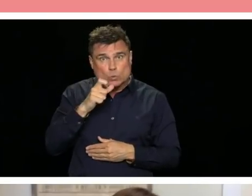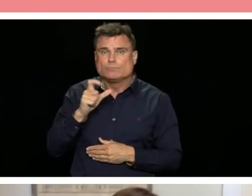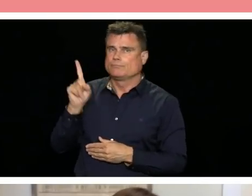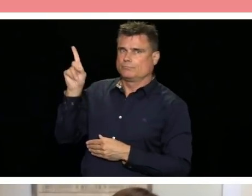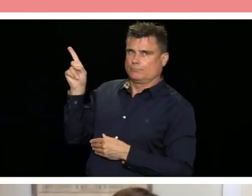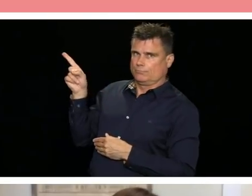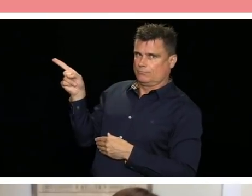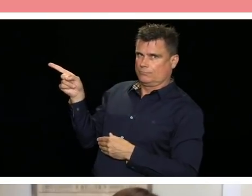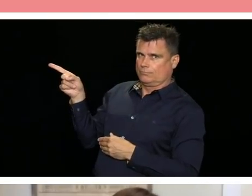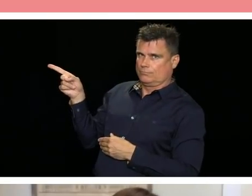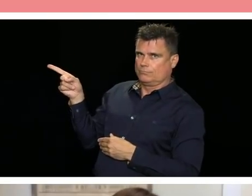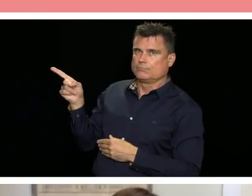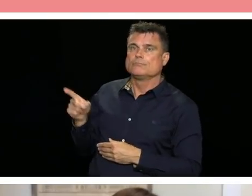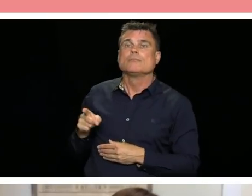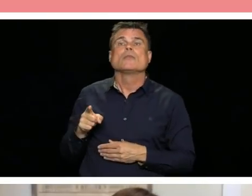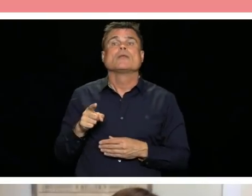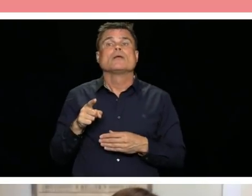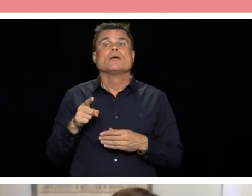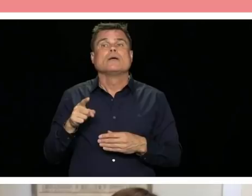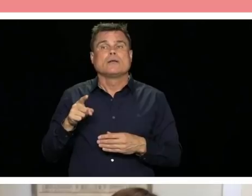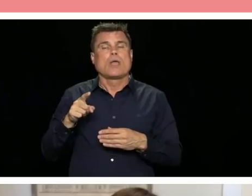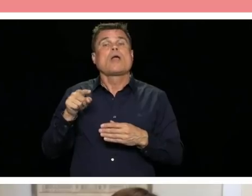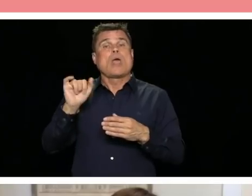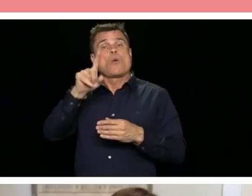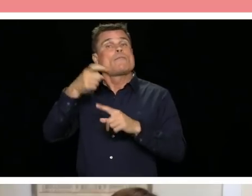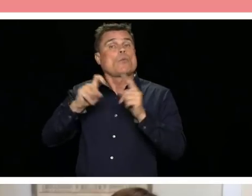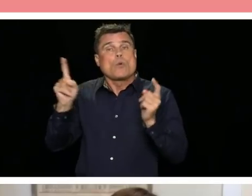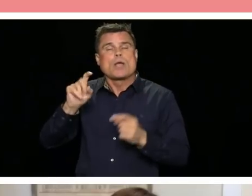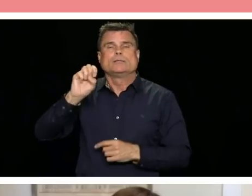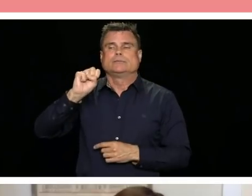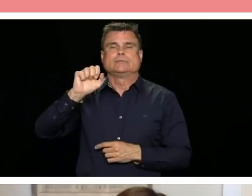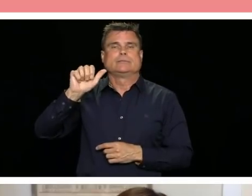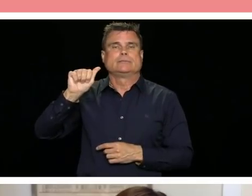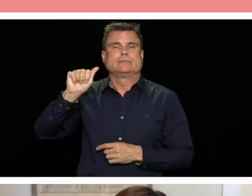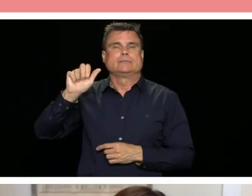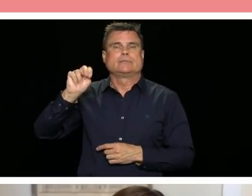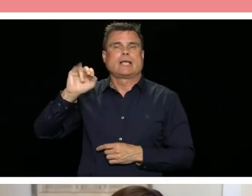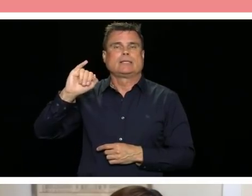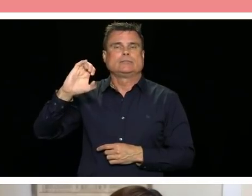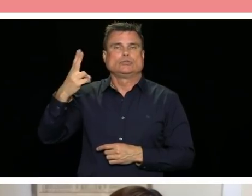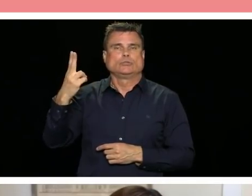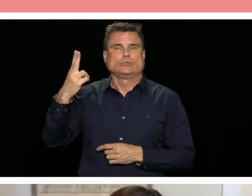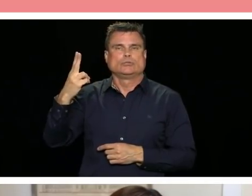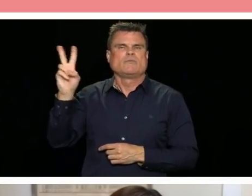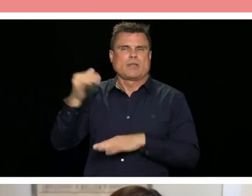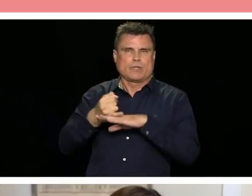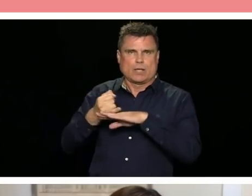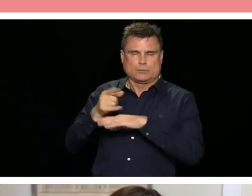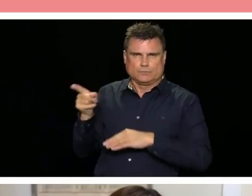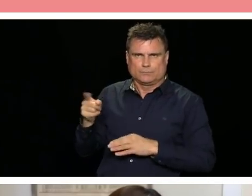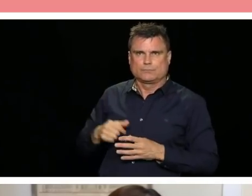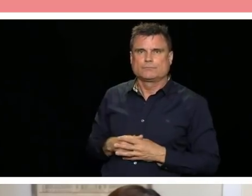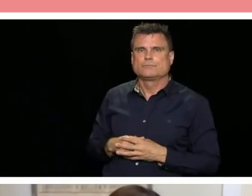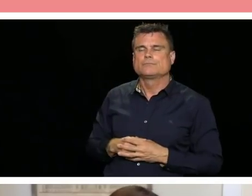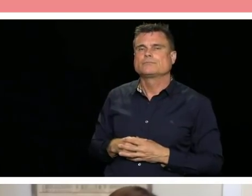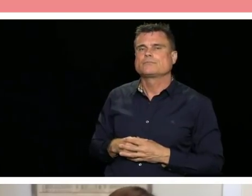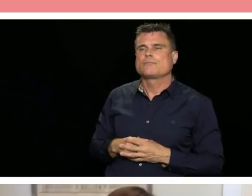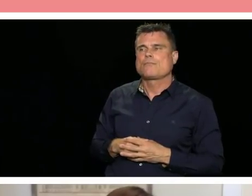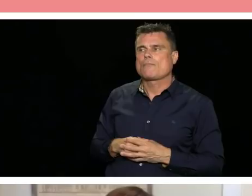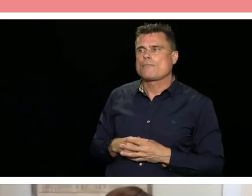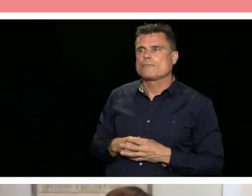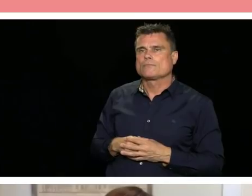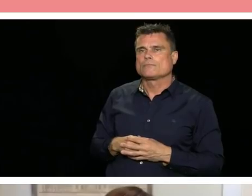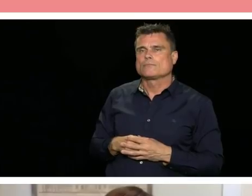Morgan asks, my double-digit age child has been in essential worker childcare. She has kids and